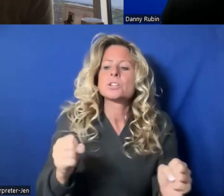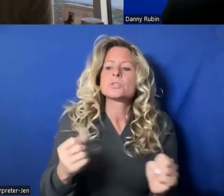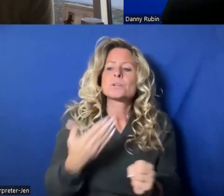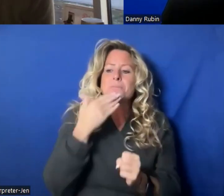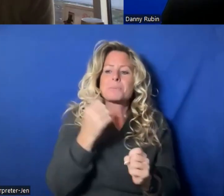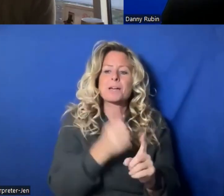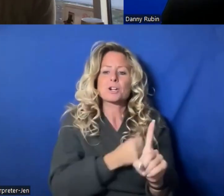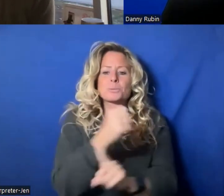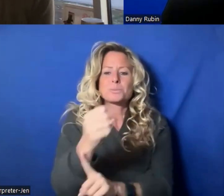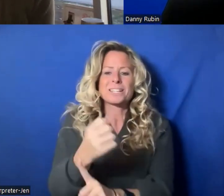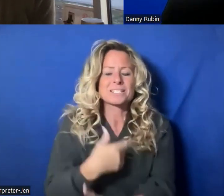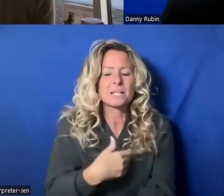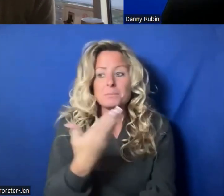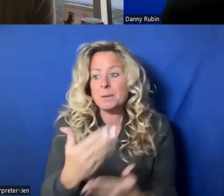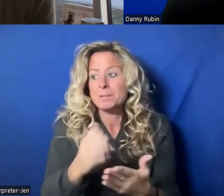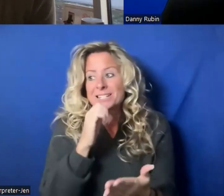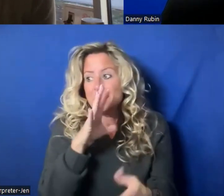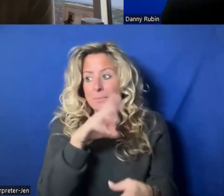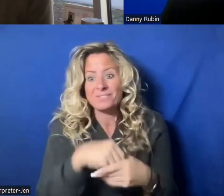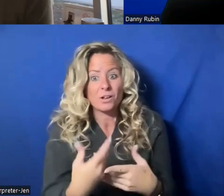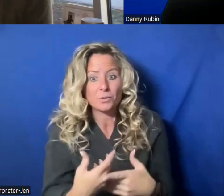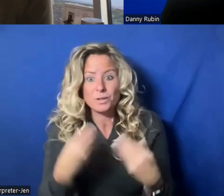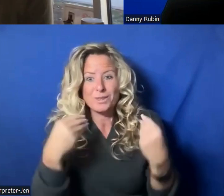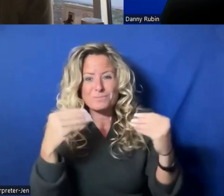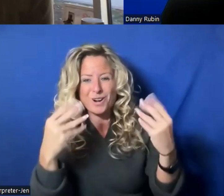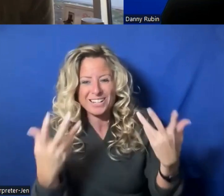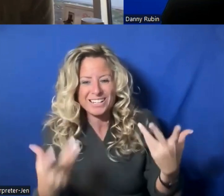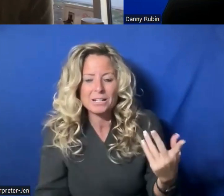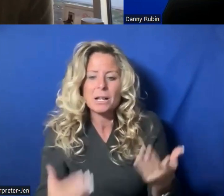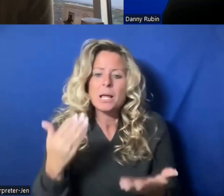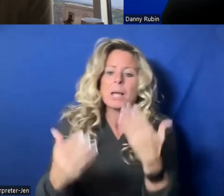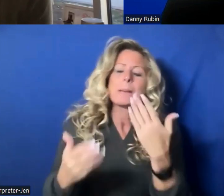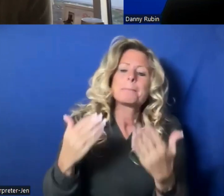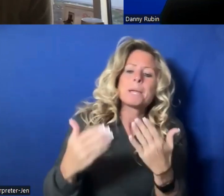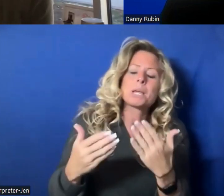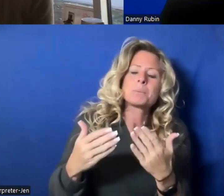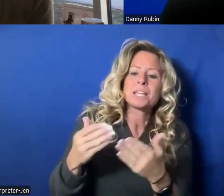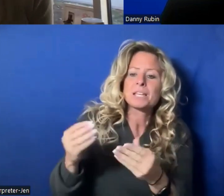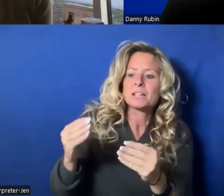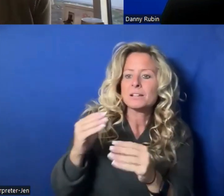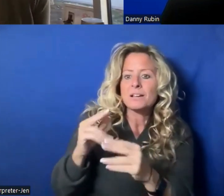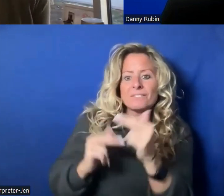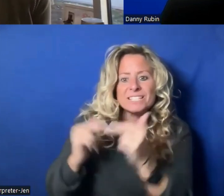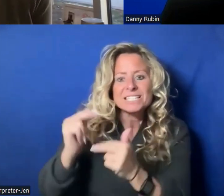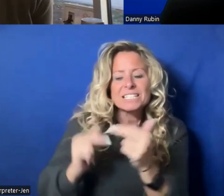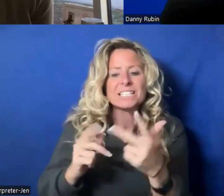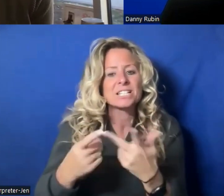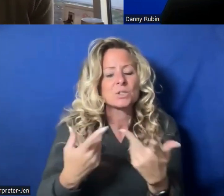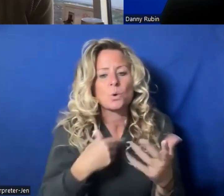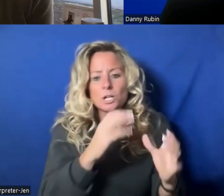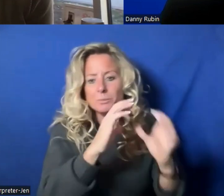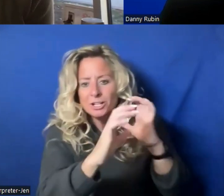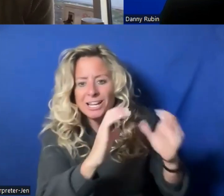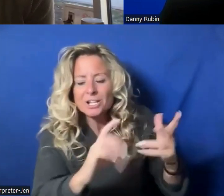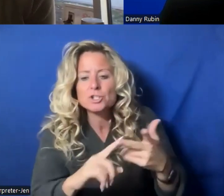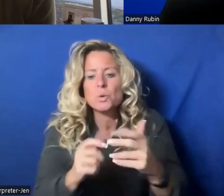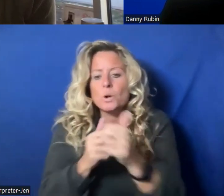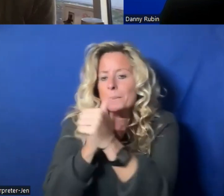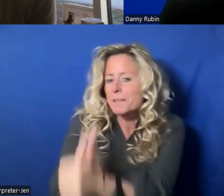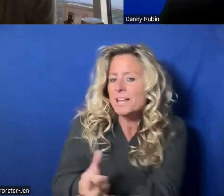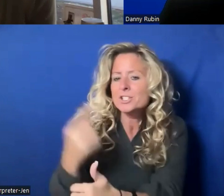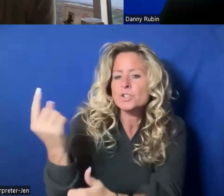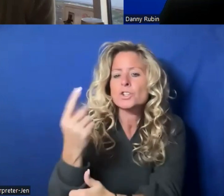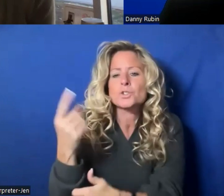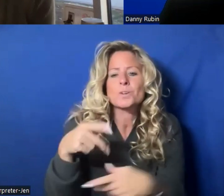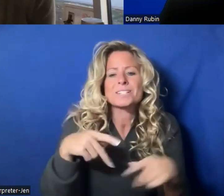place you? Because it might not be marketing, it might be facilities, or it might be communications, or it might be compliance. And so there's always opportunities in those